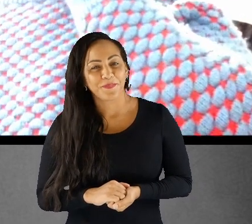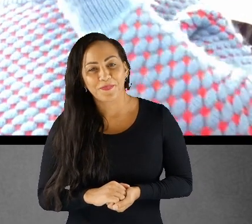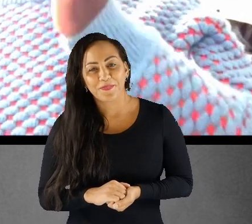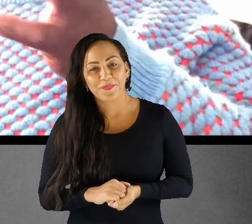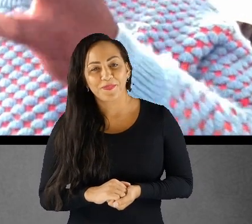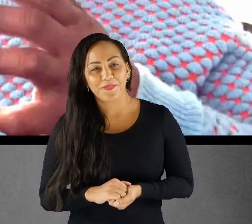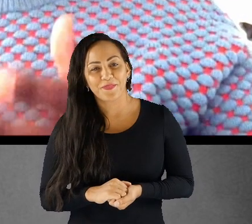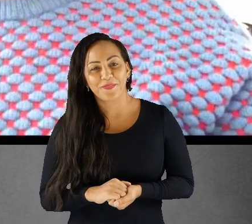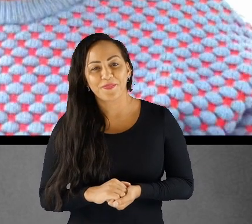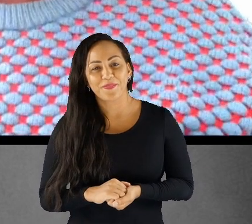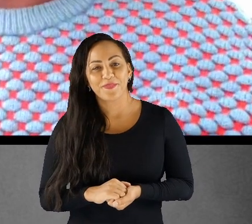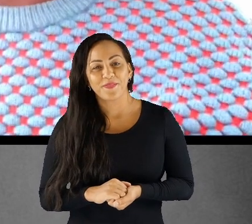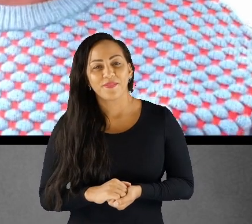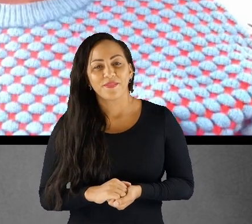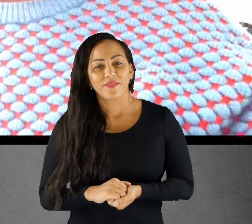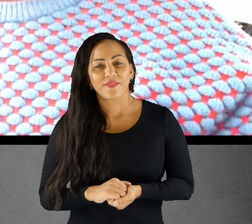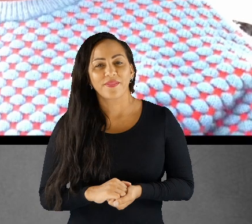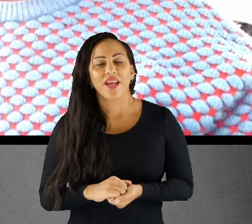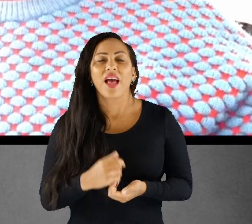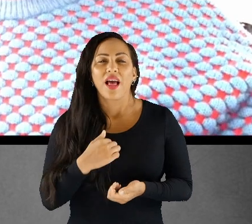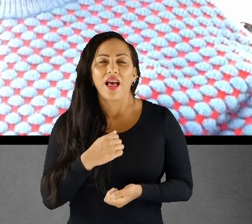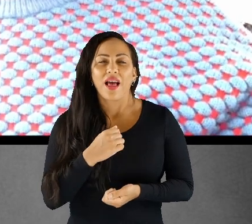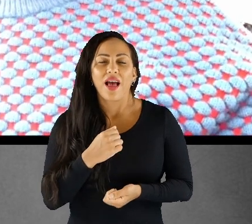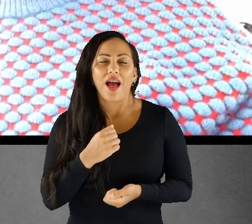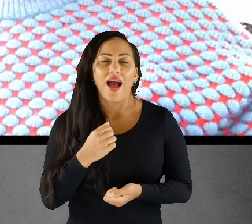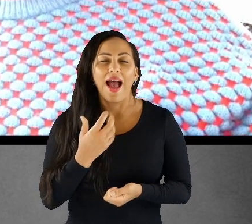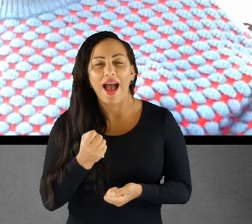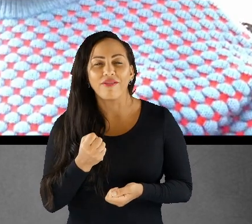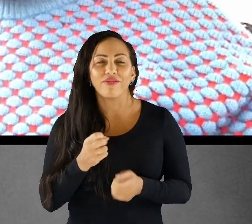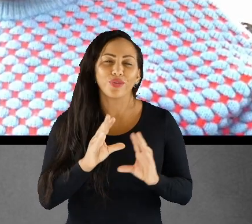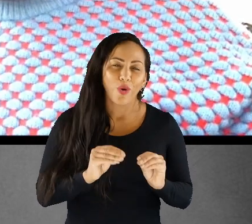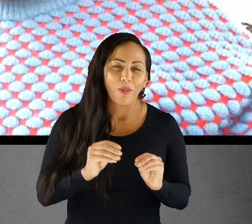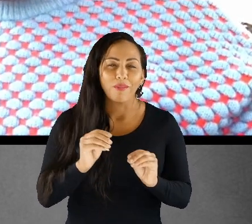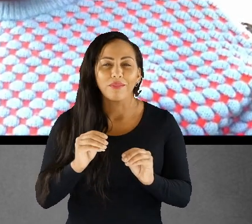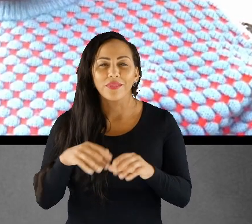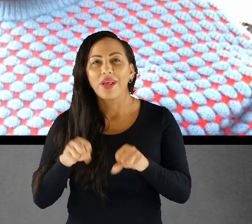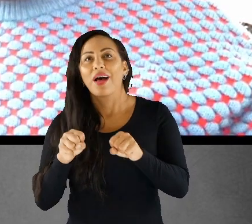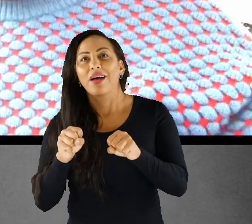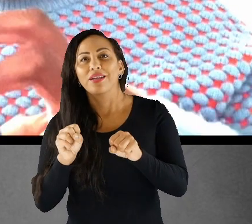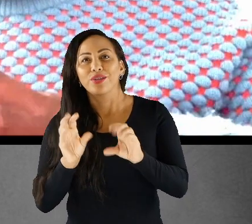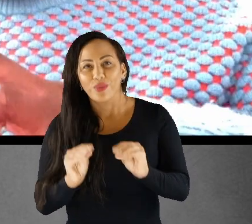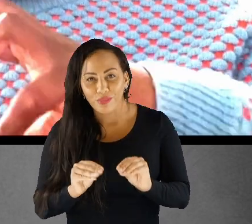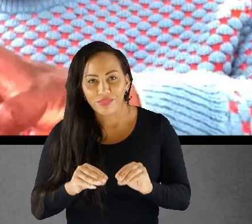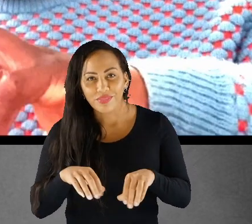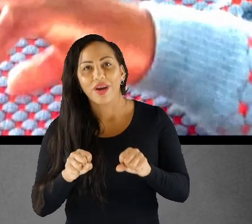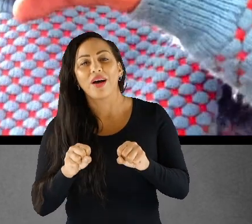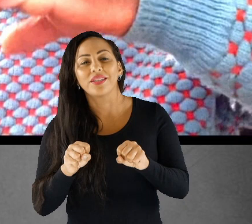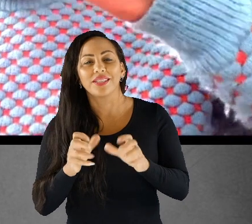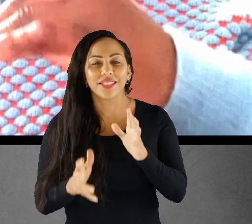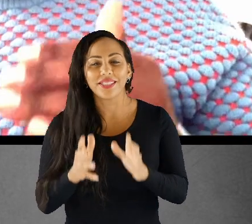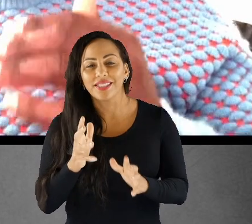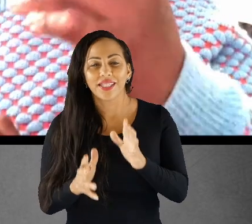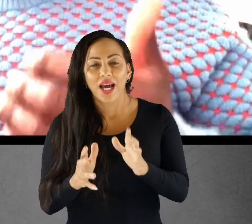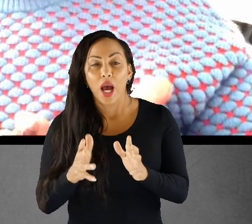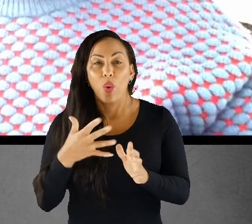I keep, this is why I'm going to keep stopping and starting, and but I want to just use